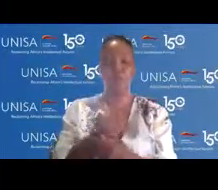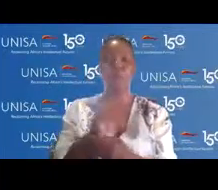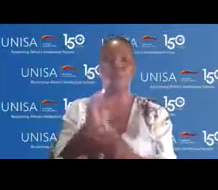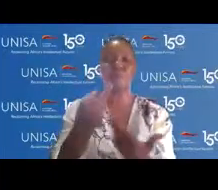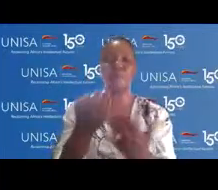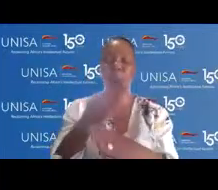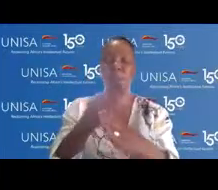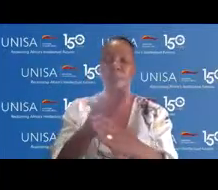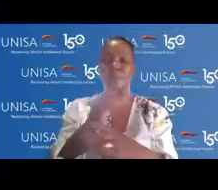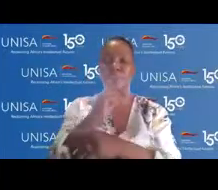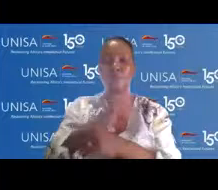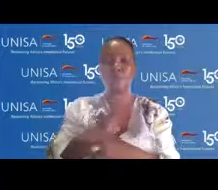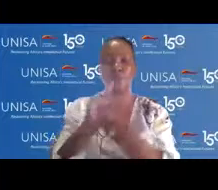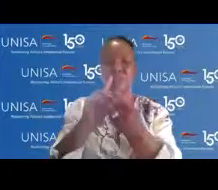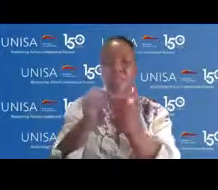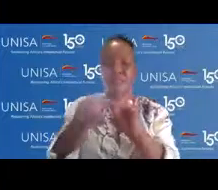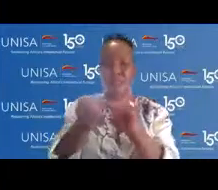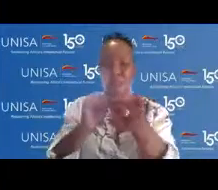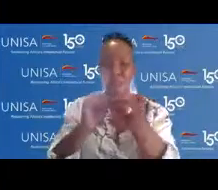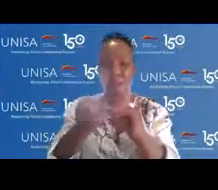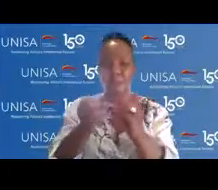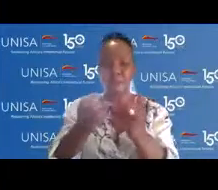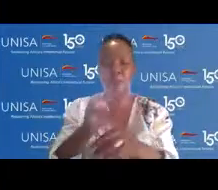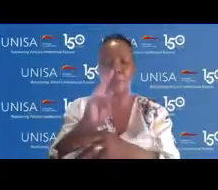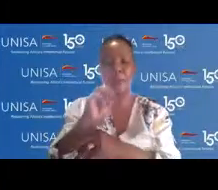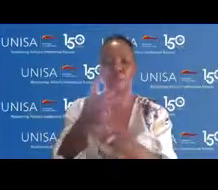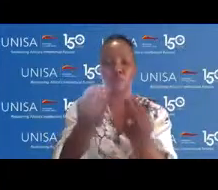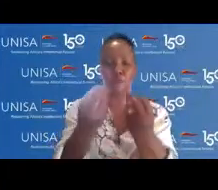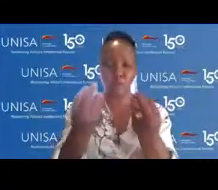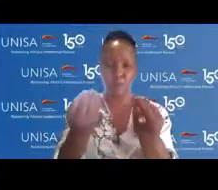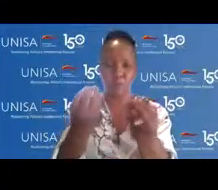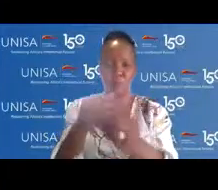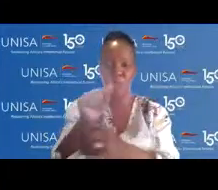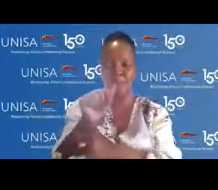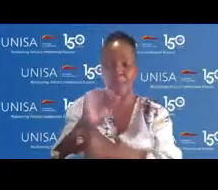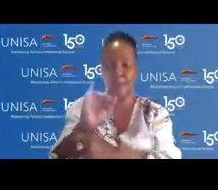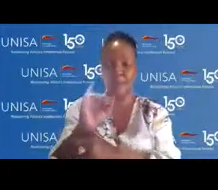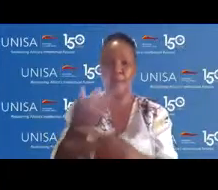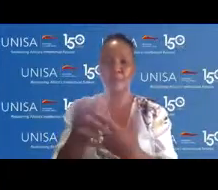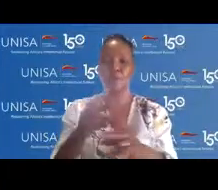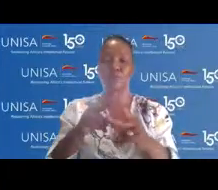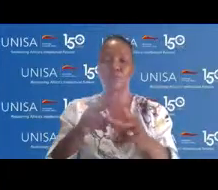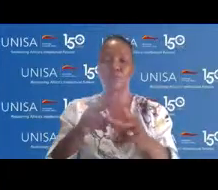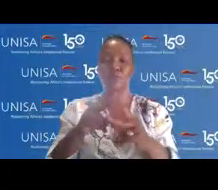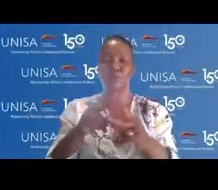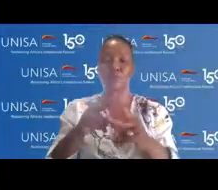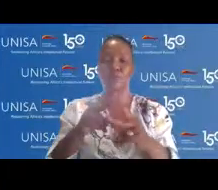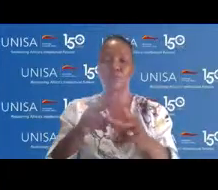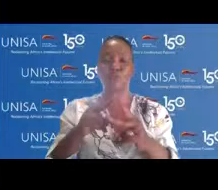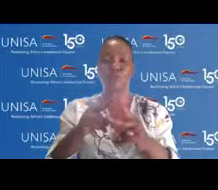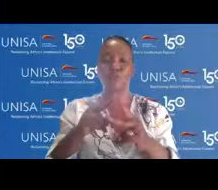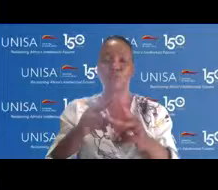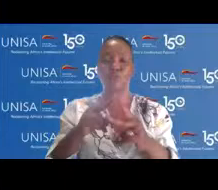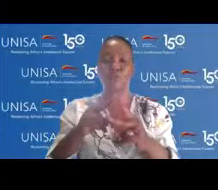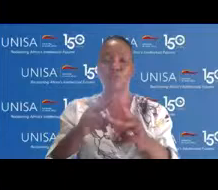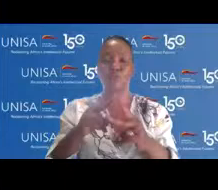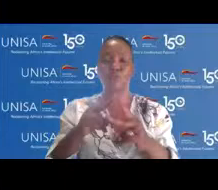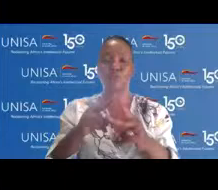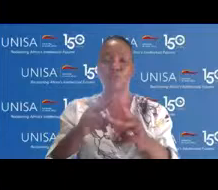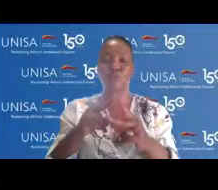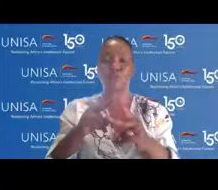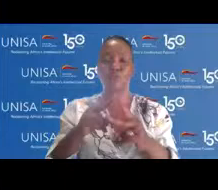Designer, which is Microsoft's AI tool to create images. And then you can also